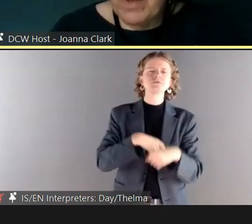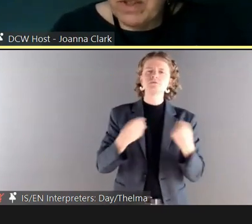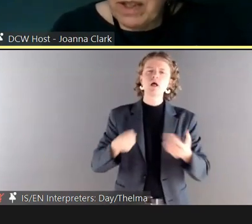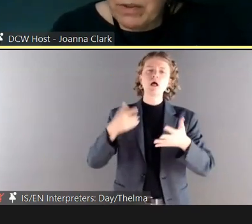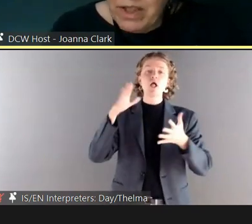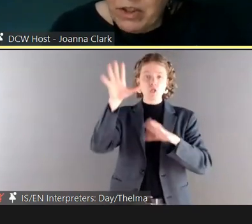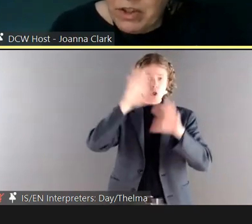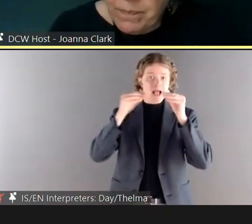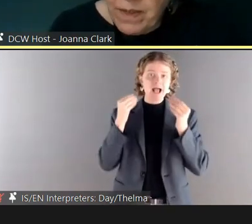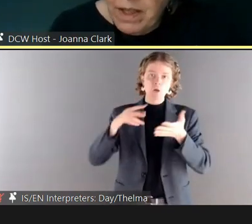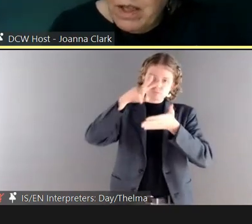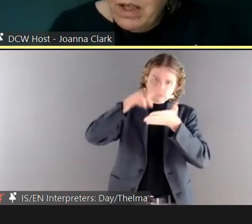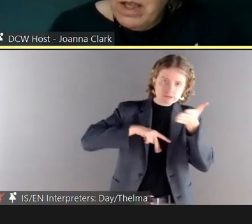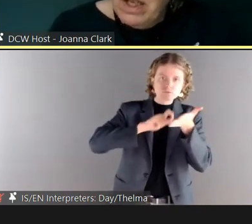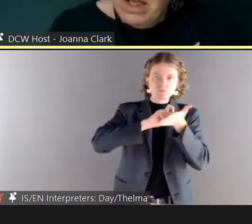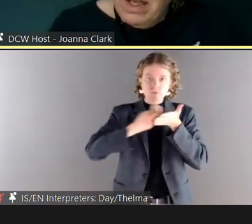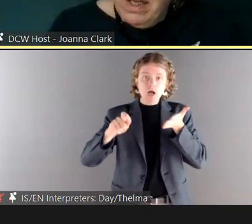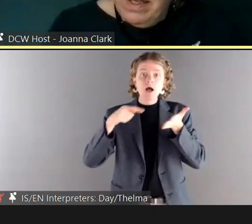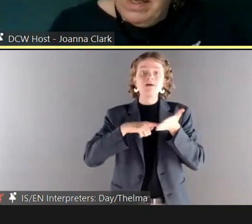or a spoken language.